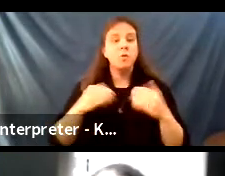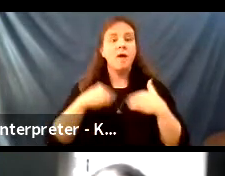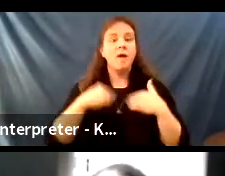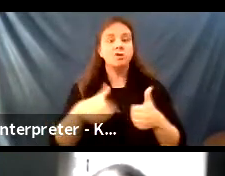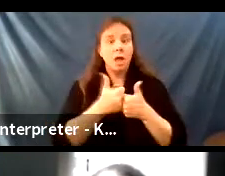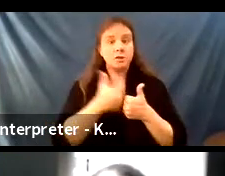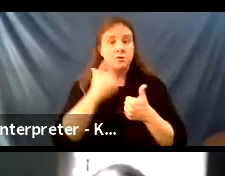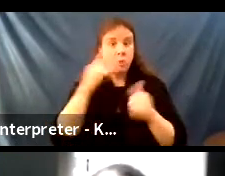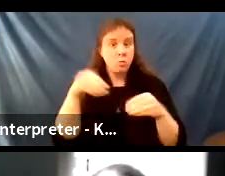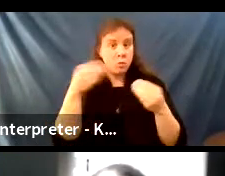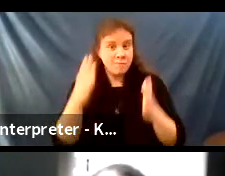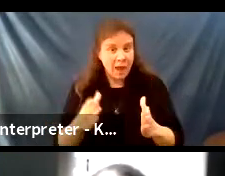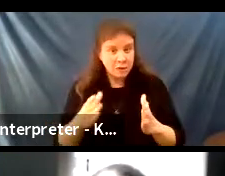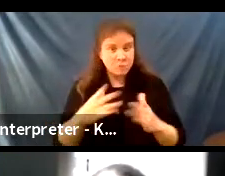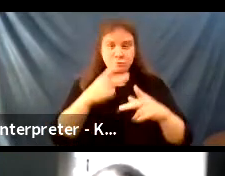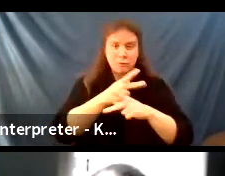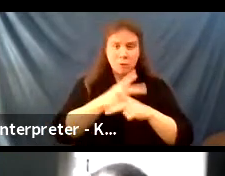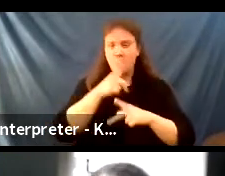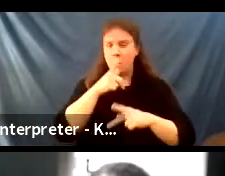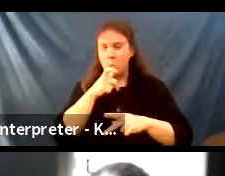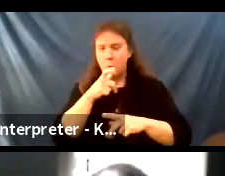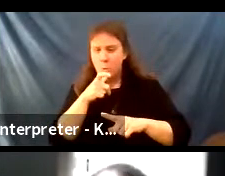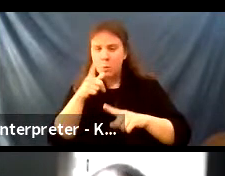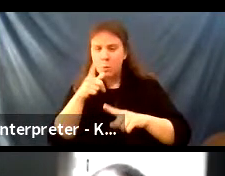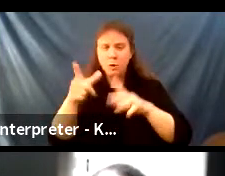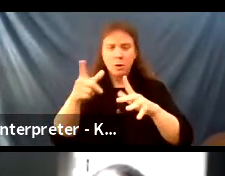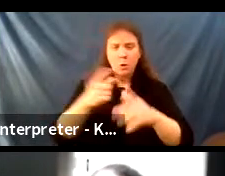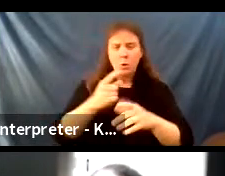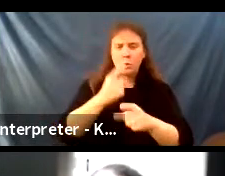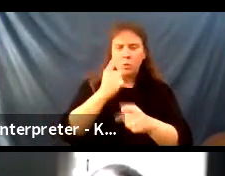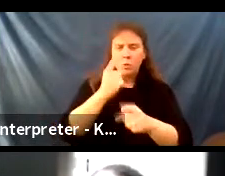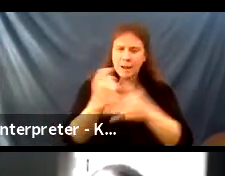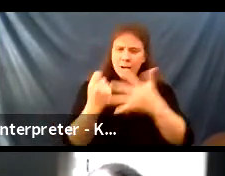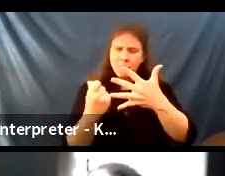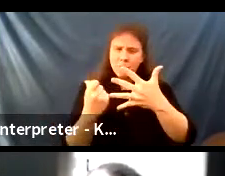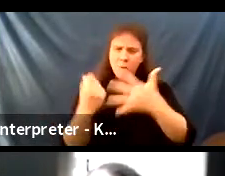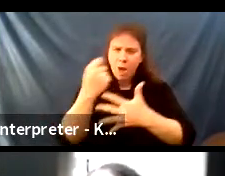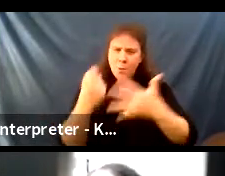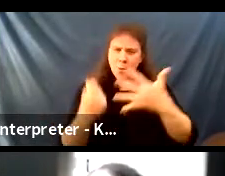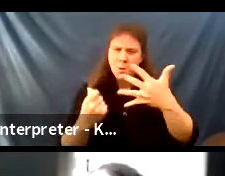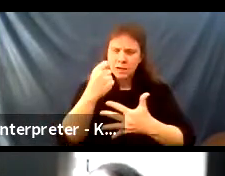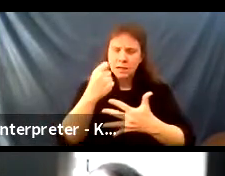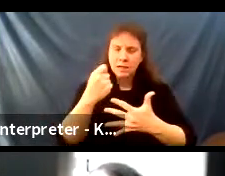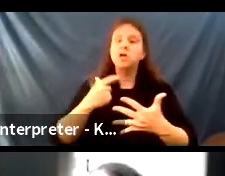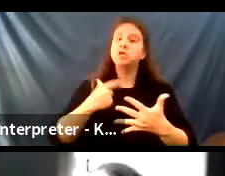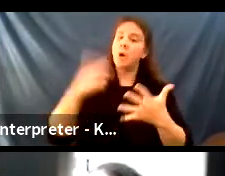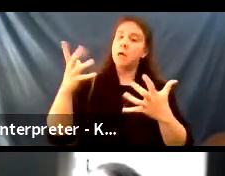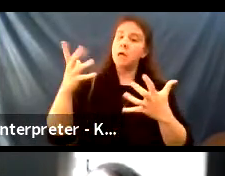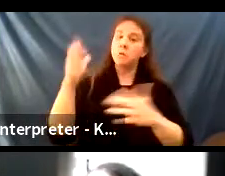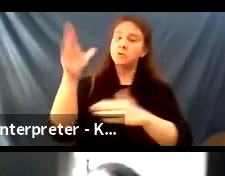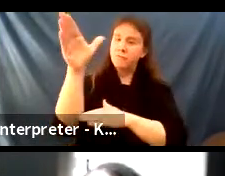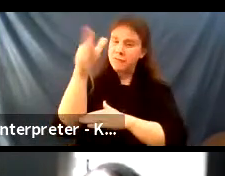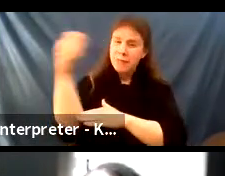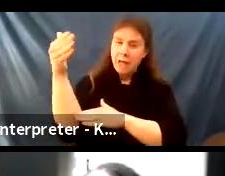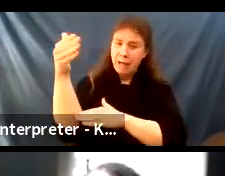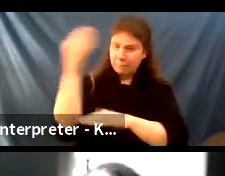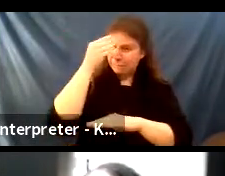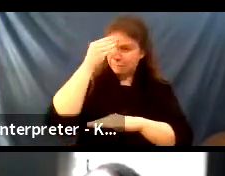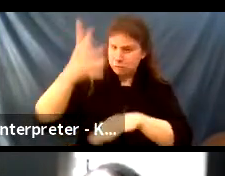providers to sort out who is and who isn't in the right prioritization. So I just wanted to flag for you guys as you're working through